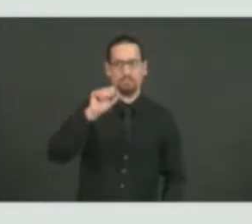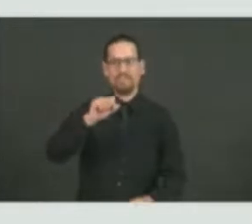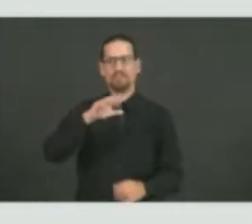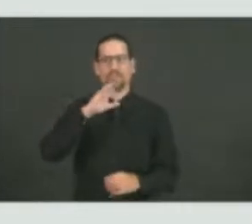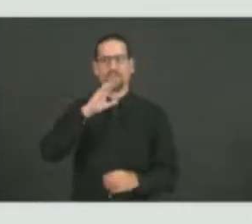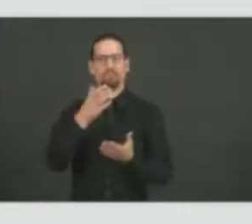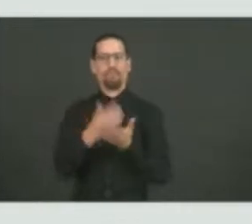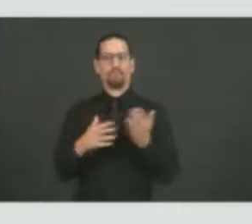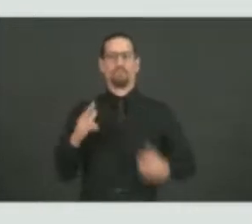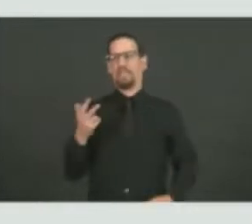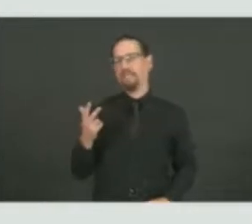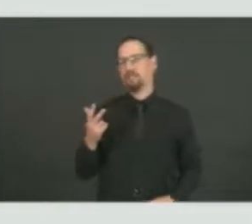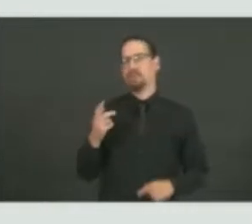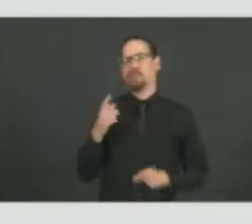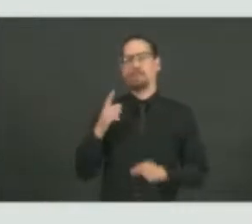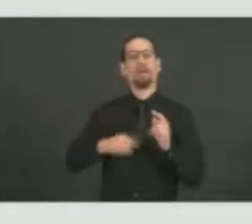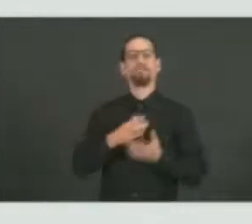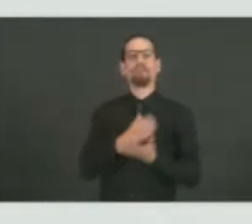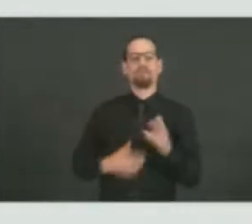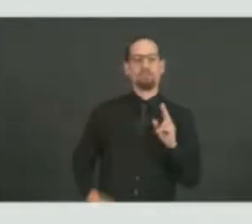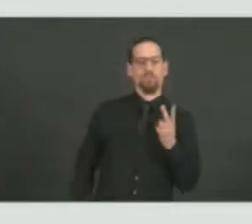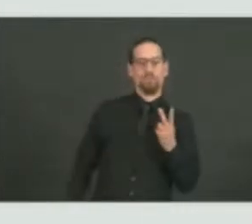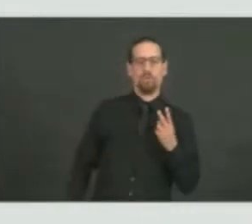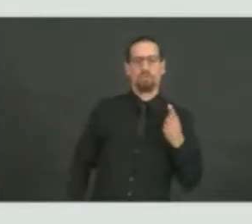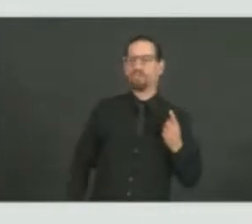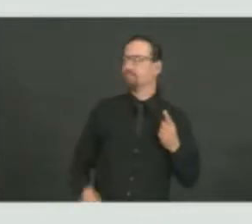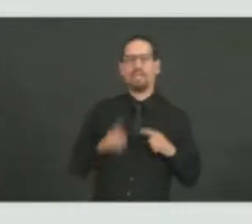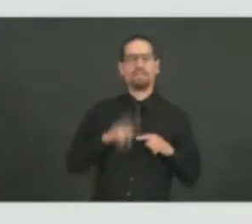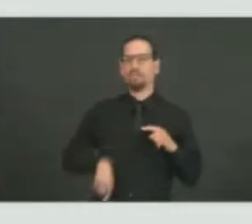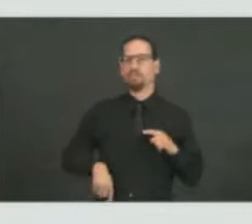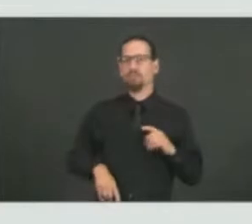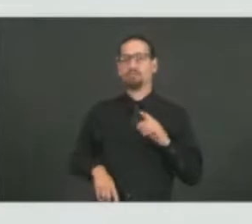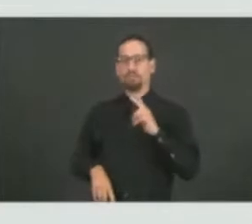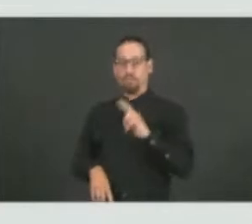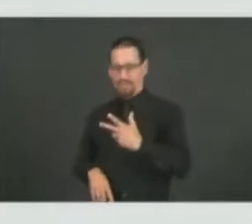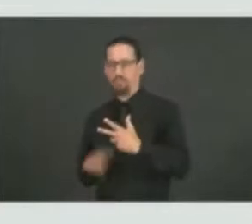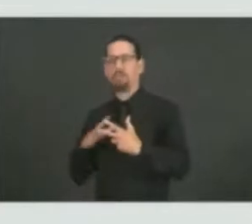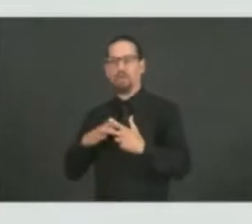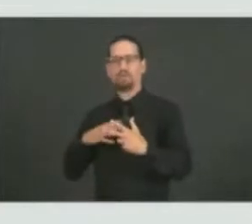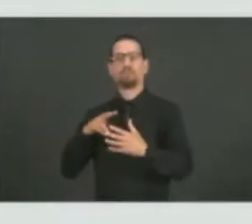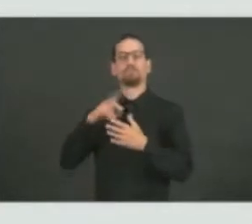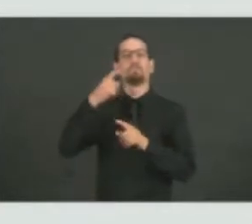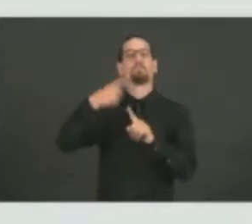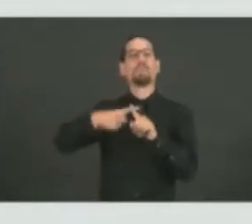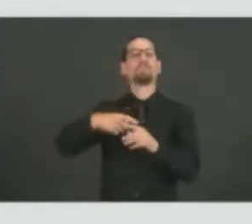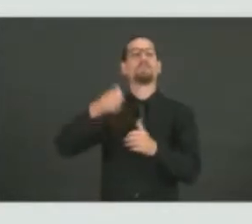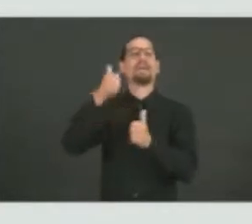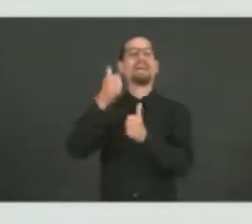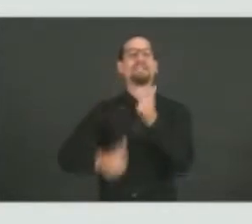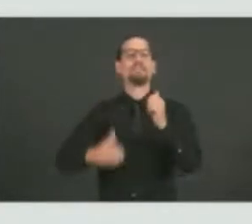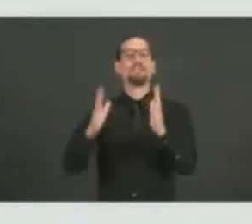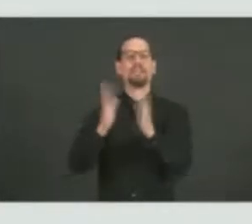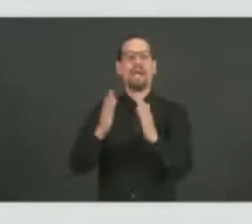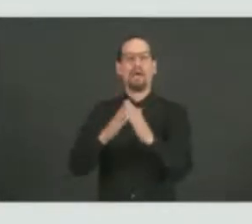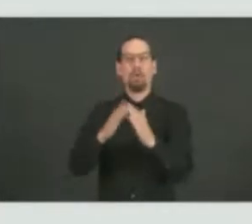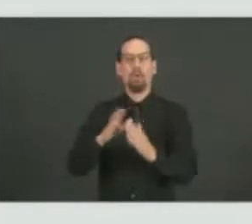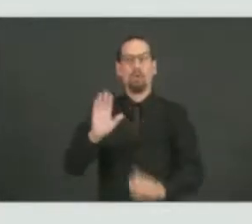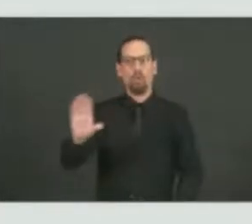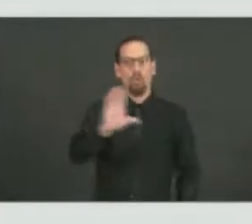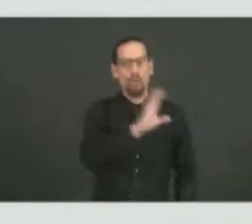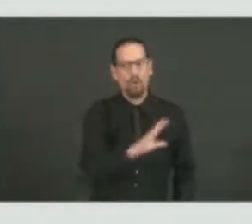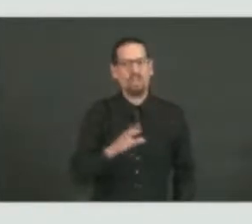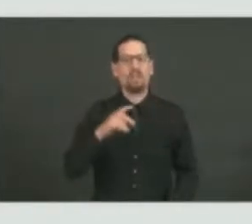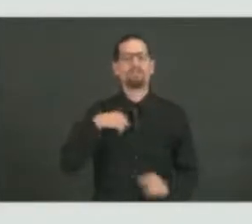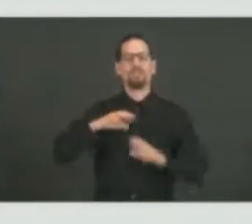Number 2, we're going to look at municipal readiness. So this is going to have to be very customized, community